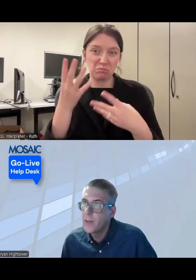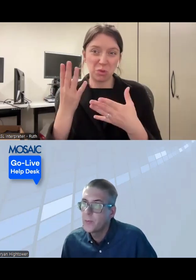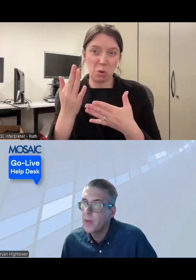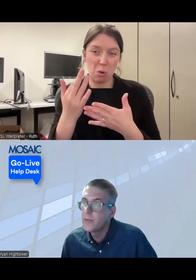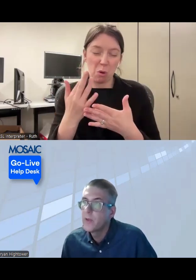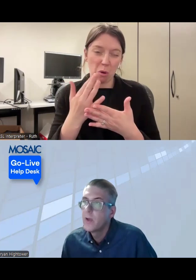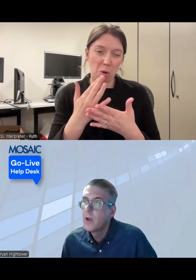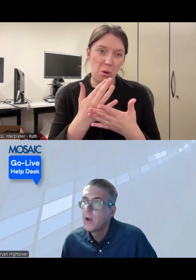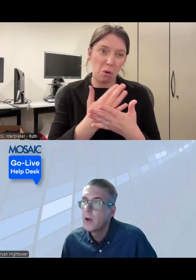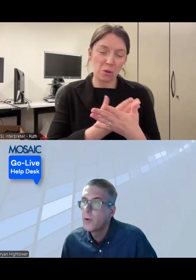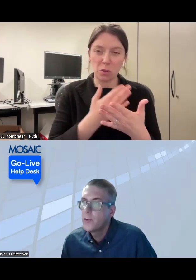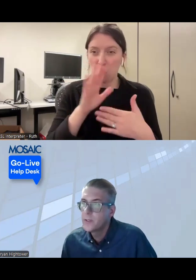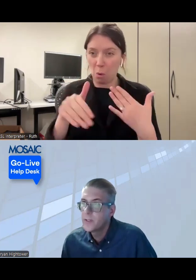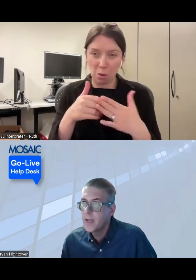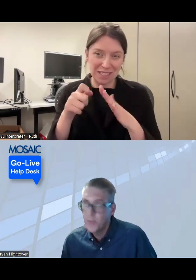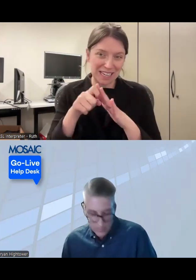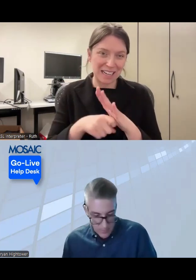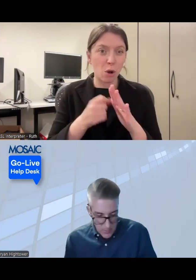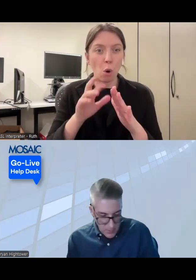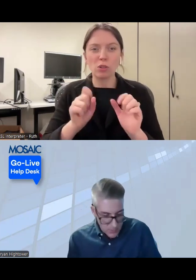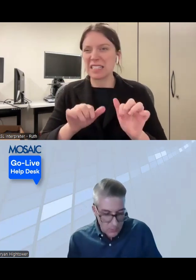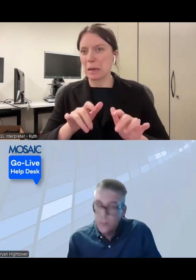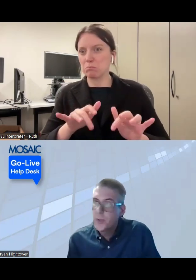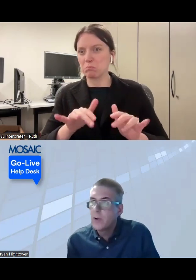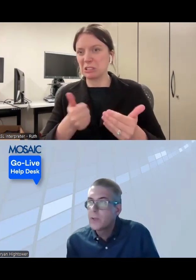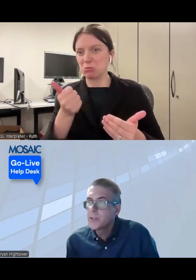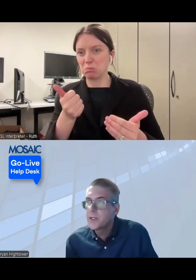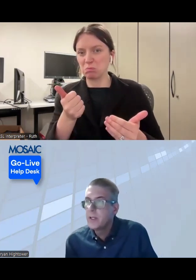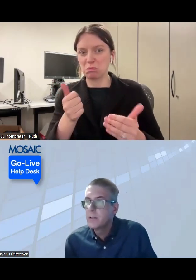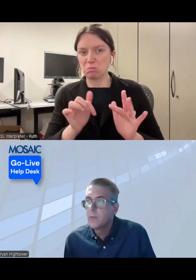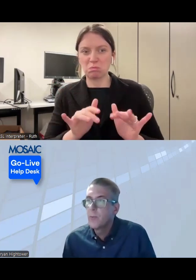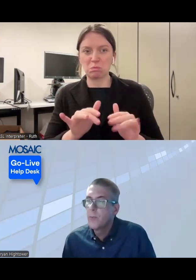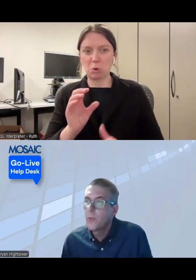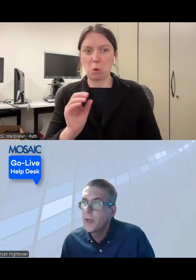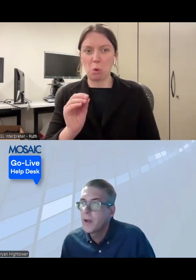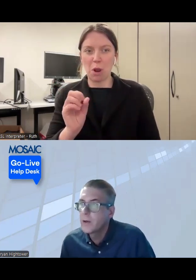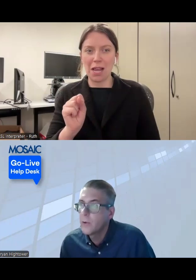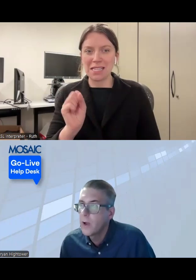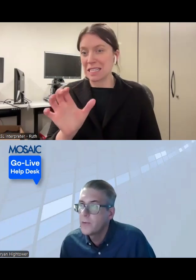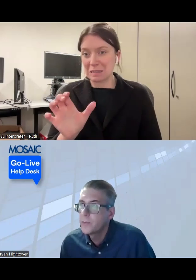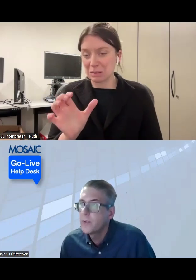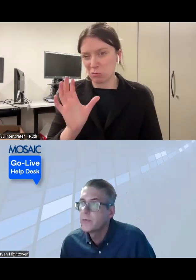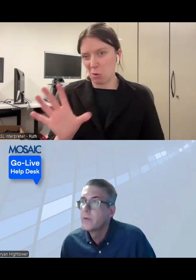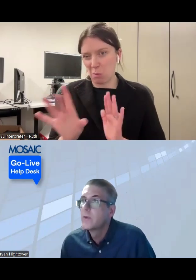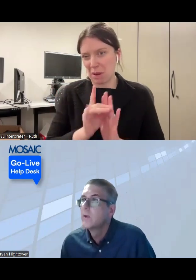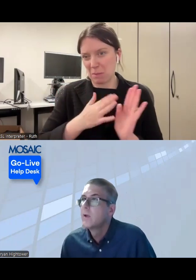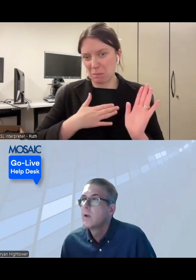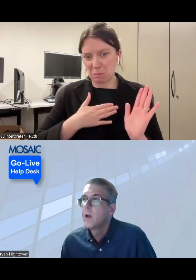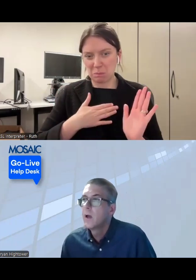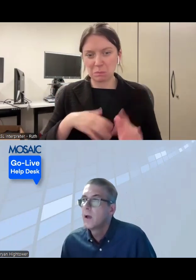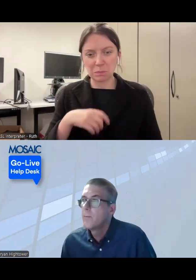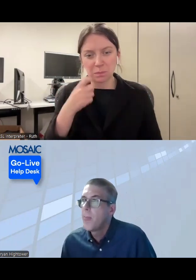whole Commonwealth, or you can just type. So I'm going to put in OSC. We'll pick on our own office for once.